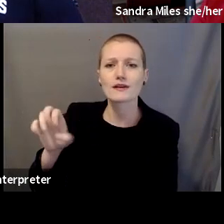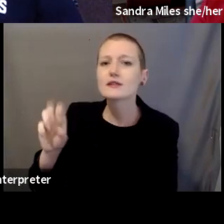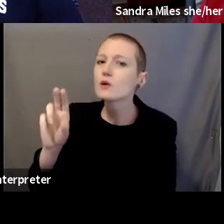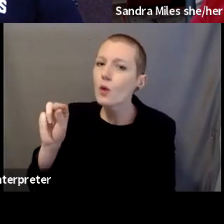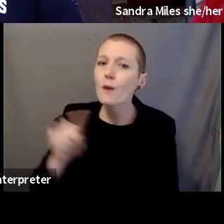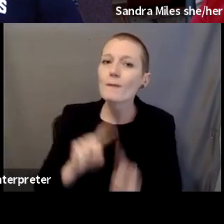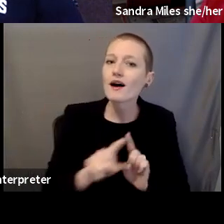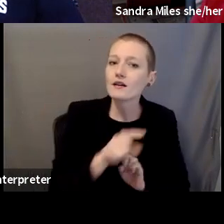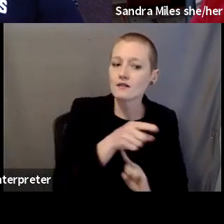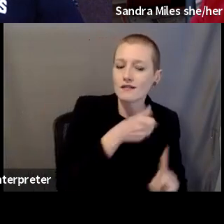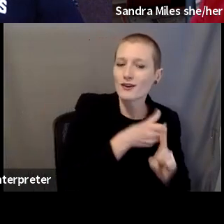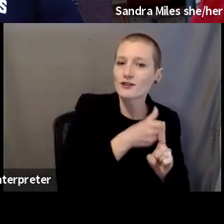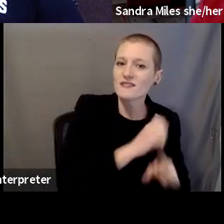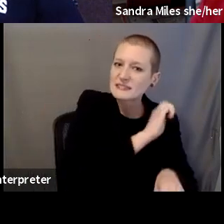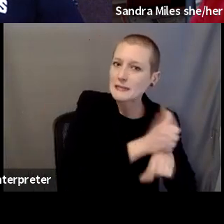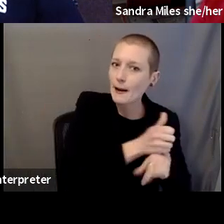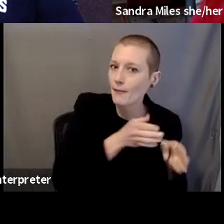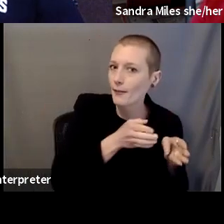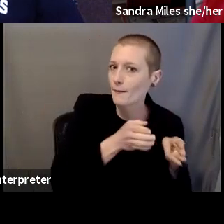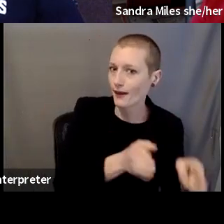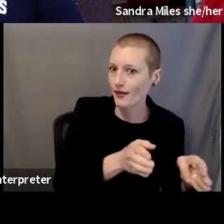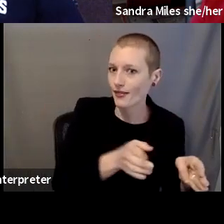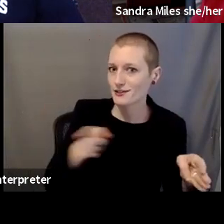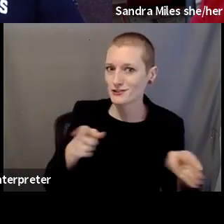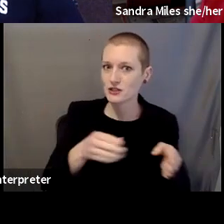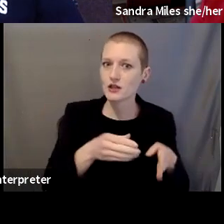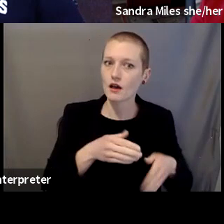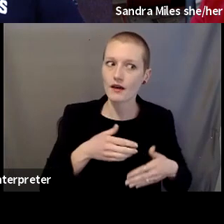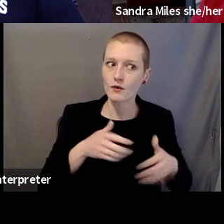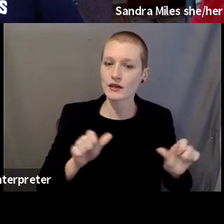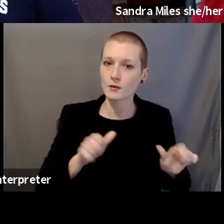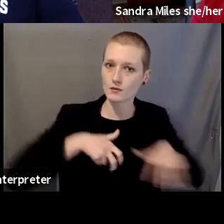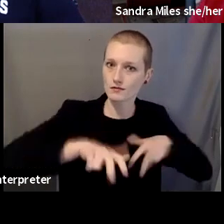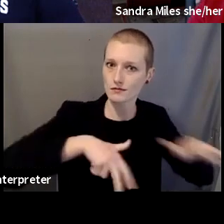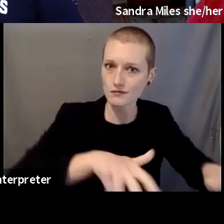along. And we need to recognize that. Without Shirley Chisholm,